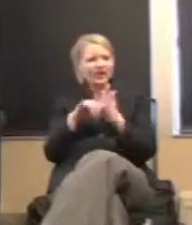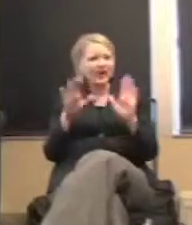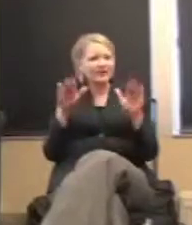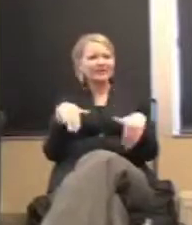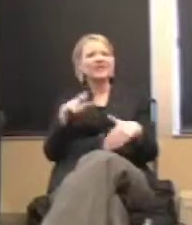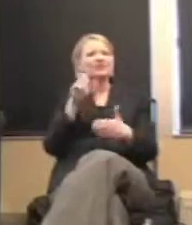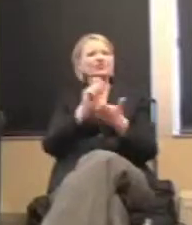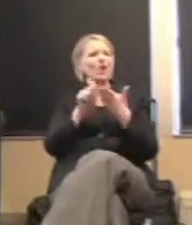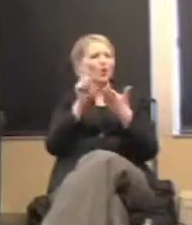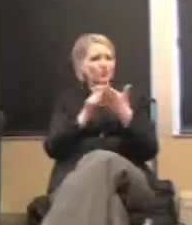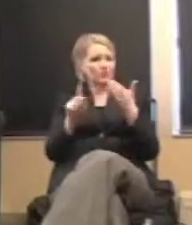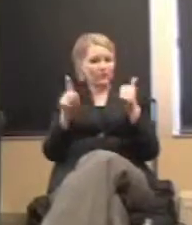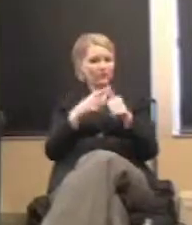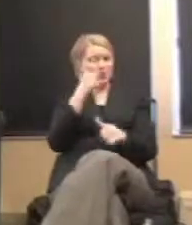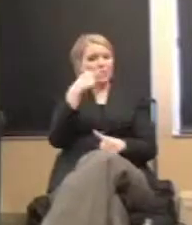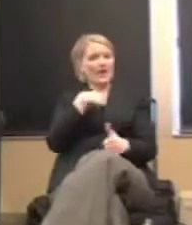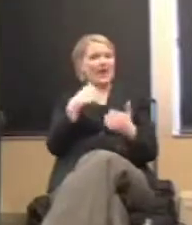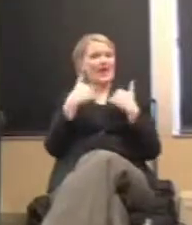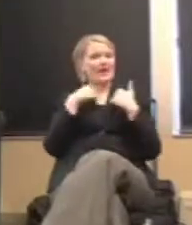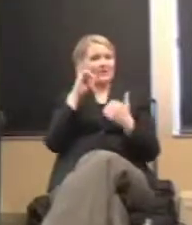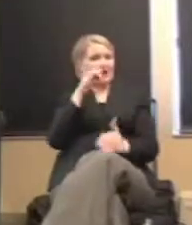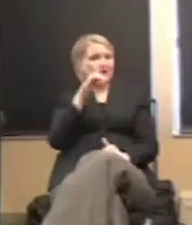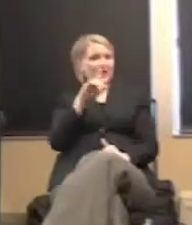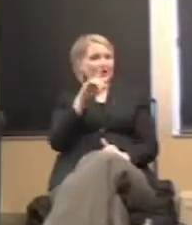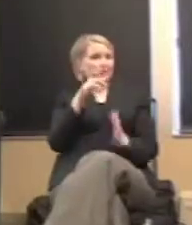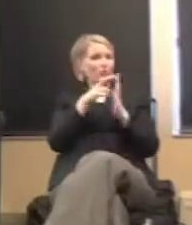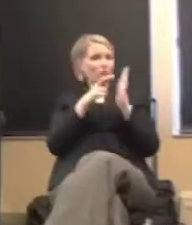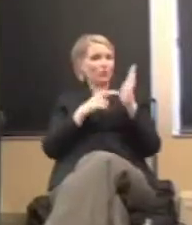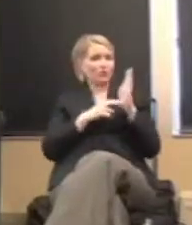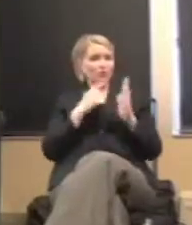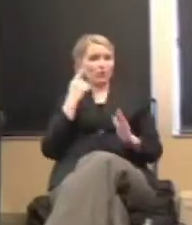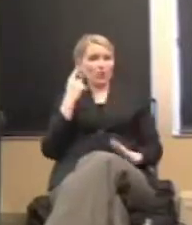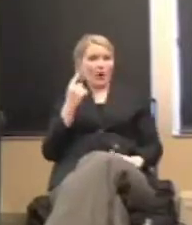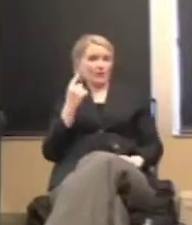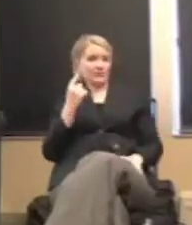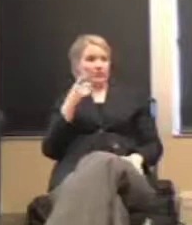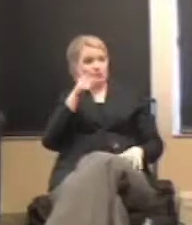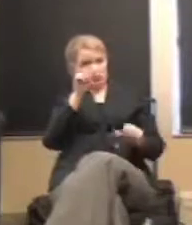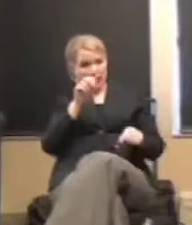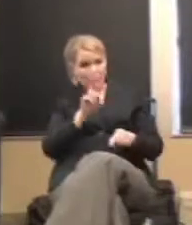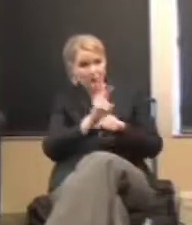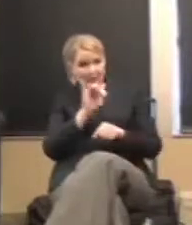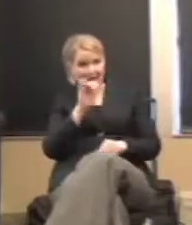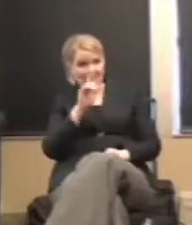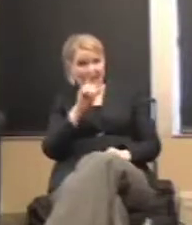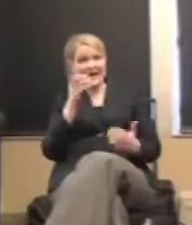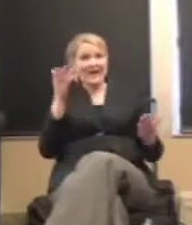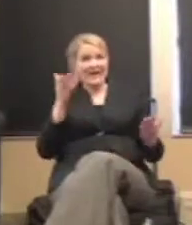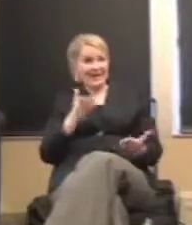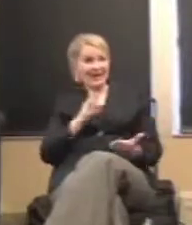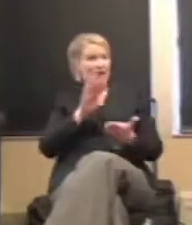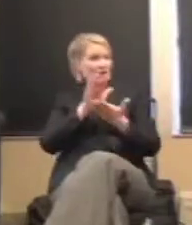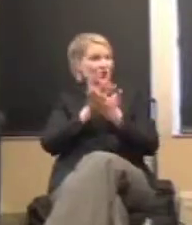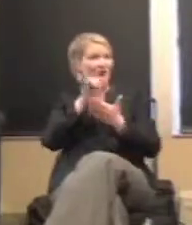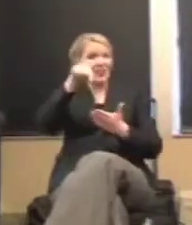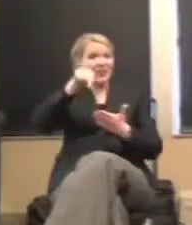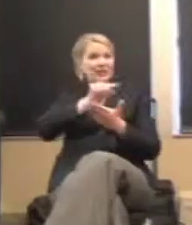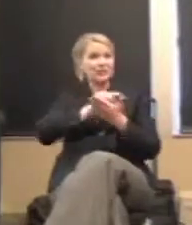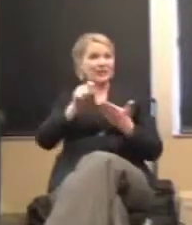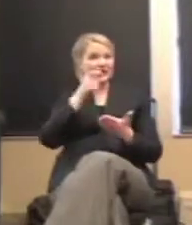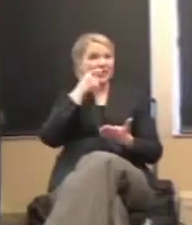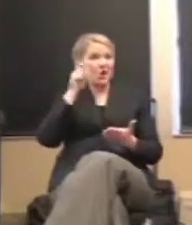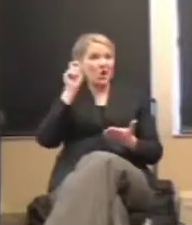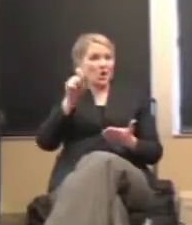and the first one I have in here are the iPad rules. 1, you may use the iPad at school this week only. This is during my